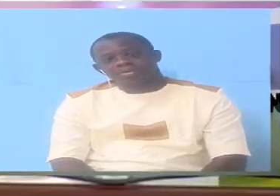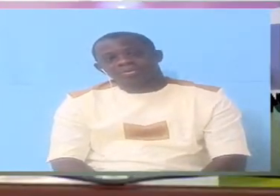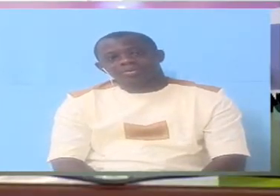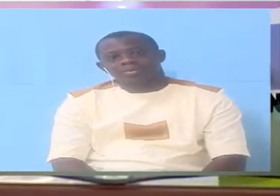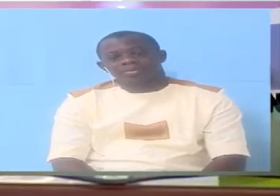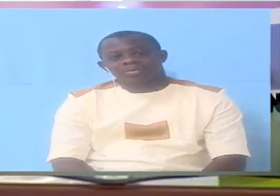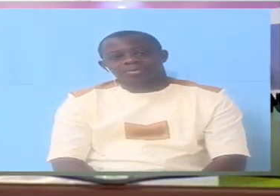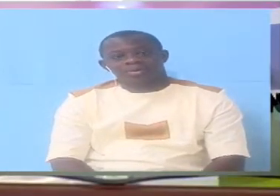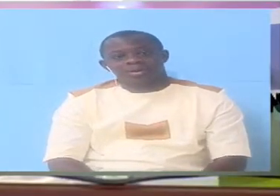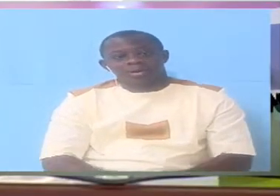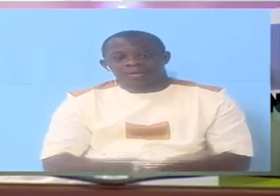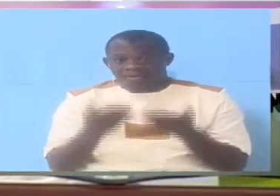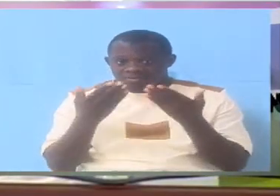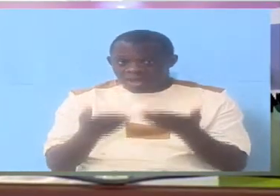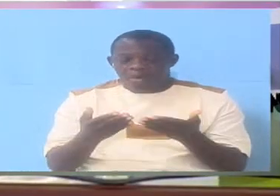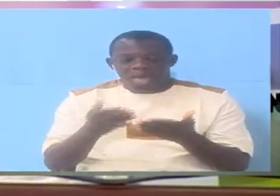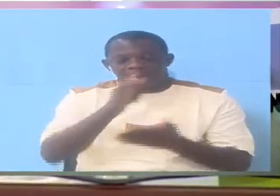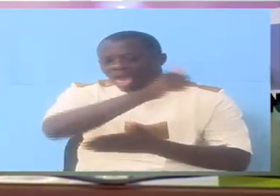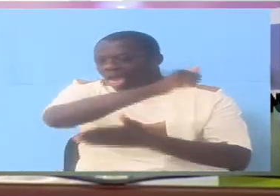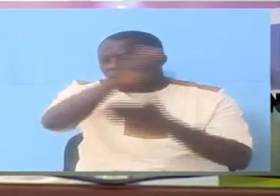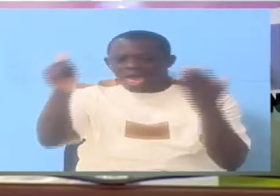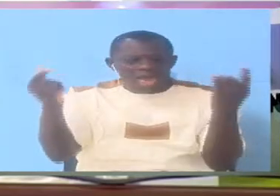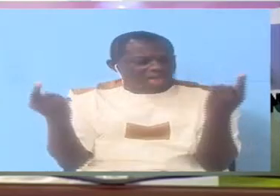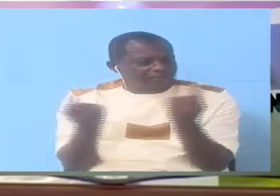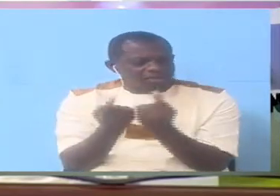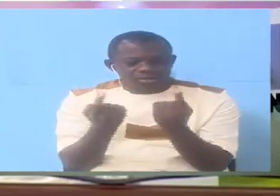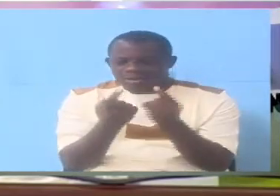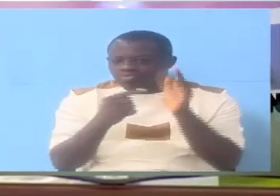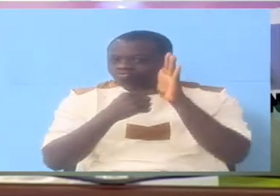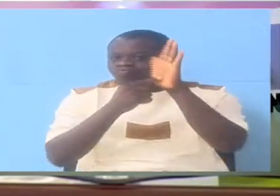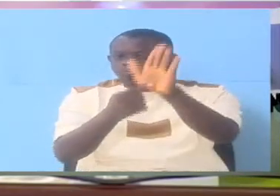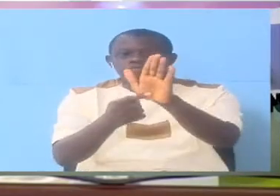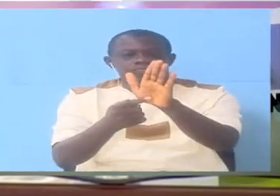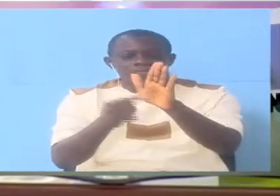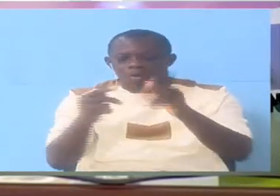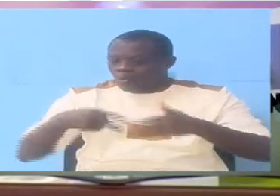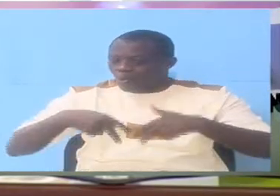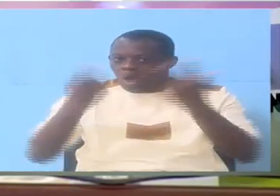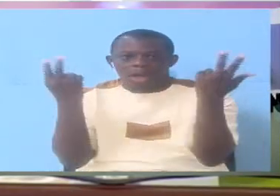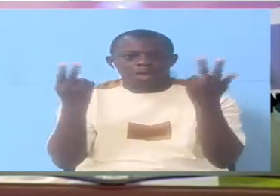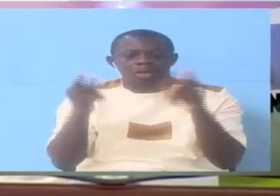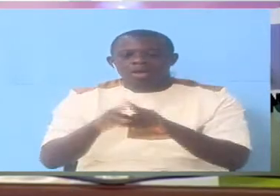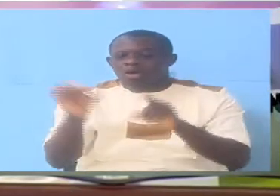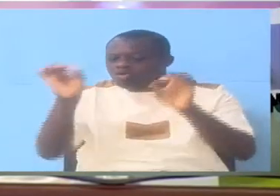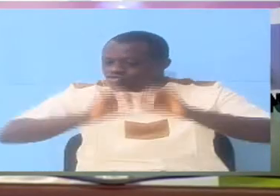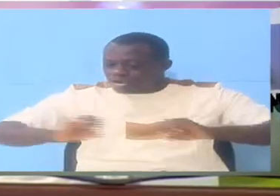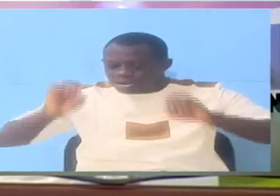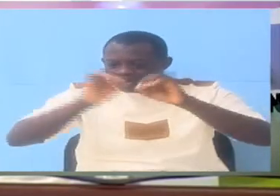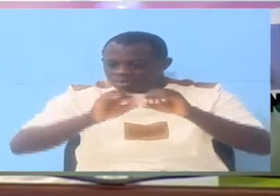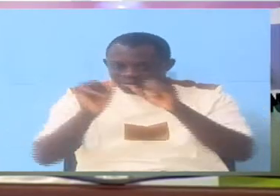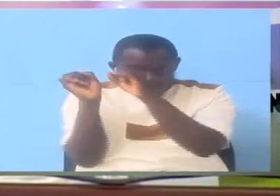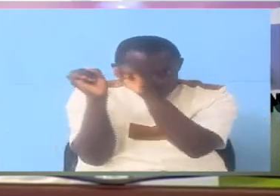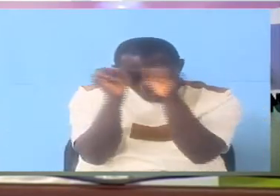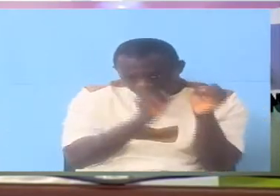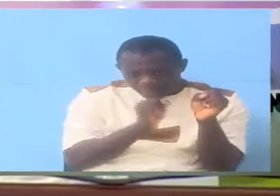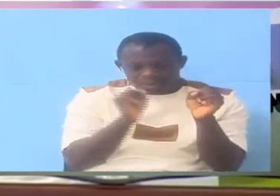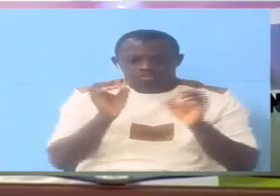Jankany abel bele befuntila. Here, everything comes out in the open. Nothing is